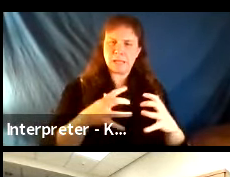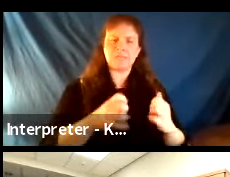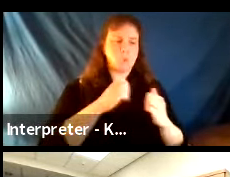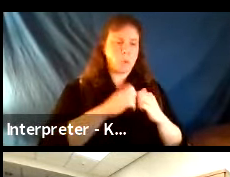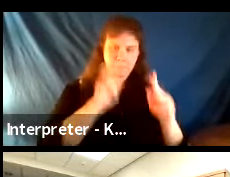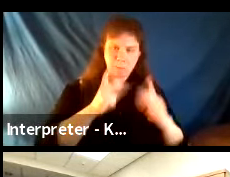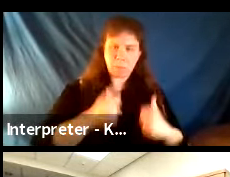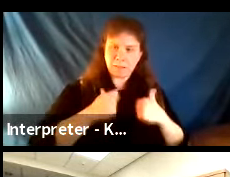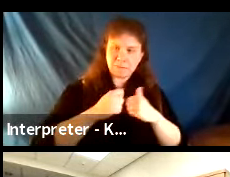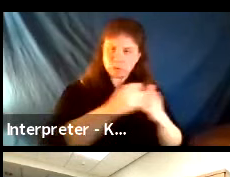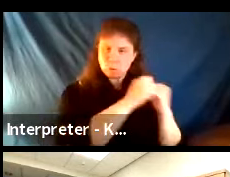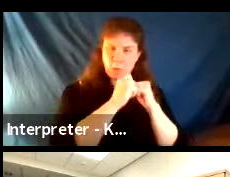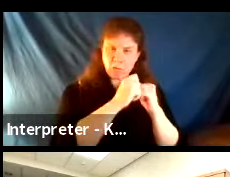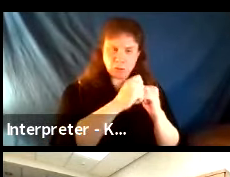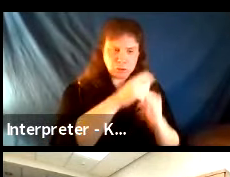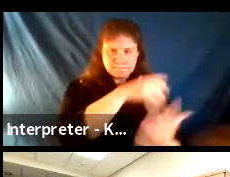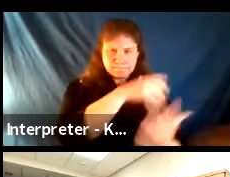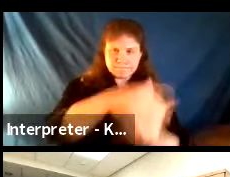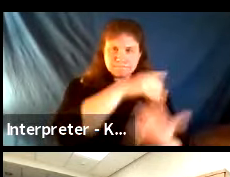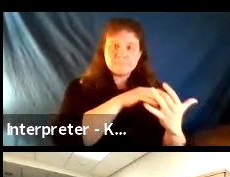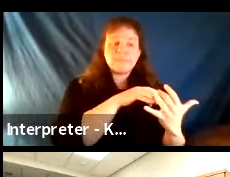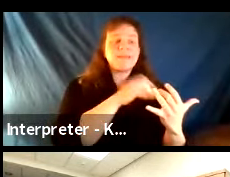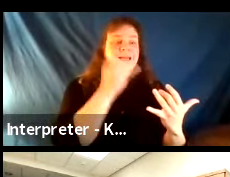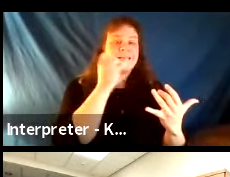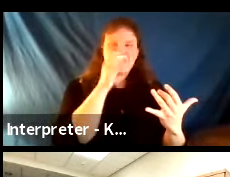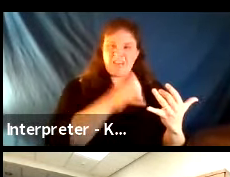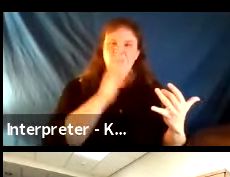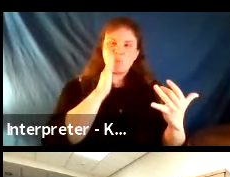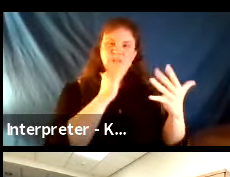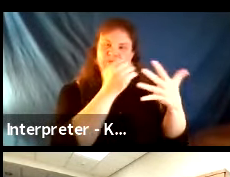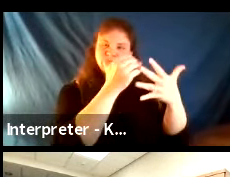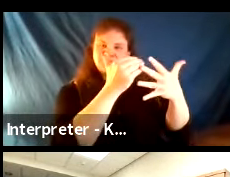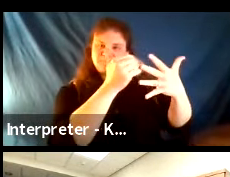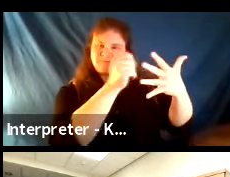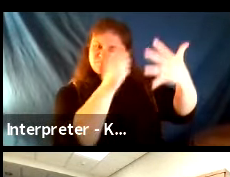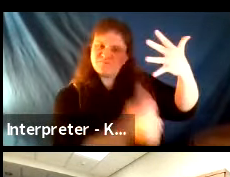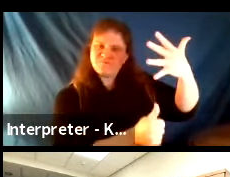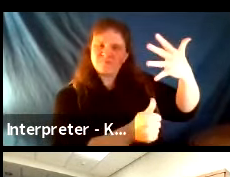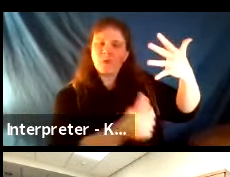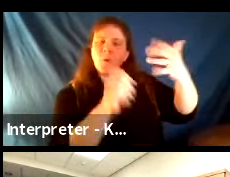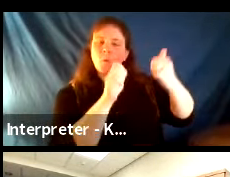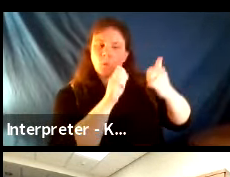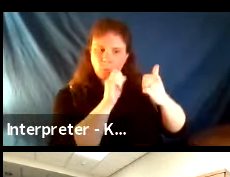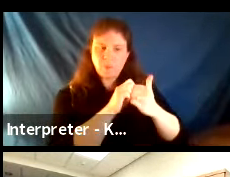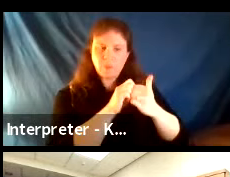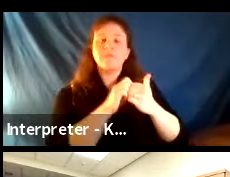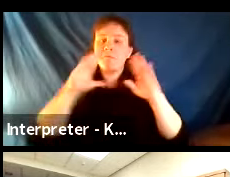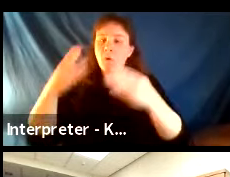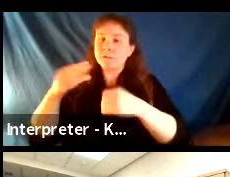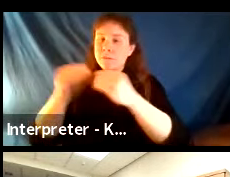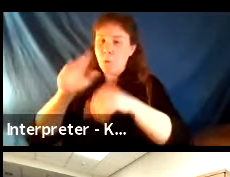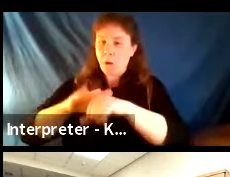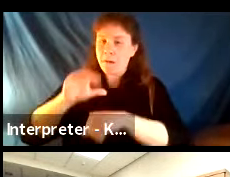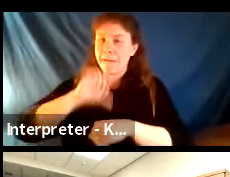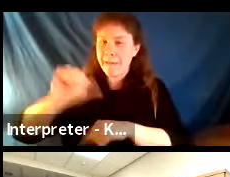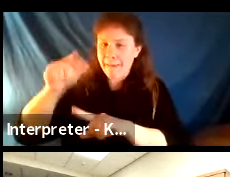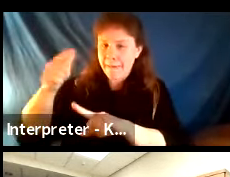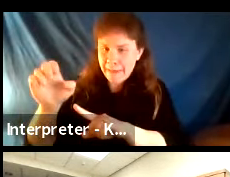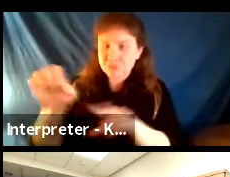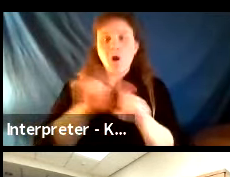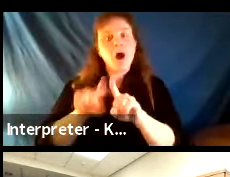on age. And I'm really concerned about our state prisons. And I understand we've been doing some vaccinating in our prison health centers, the 3, but